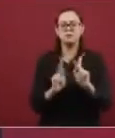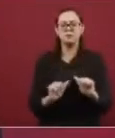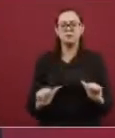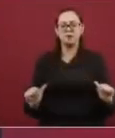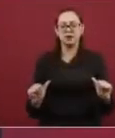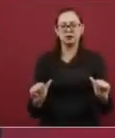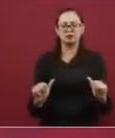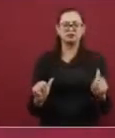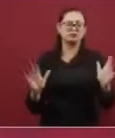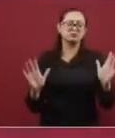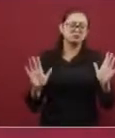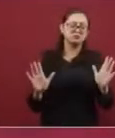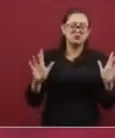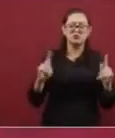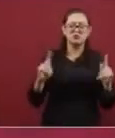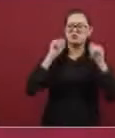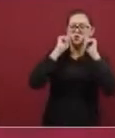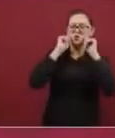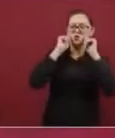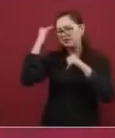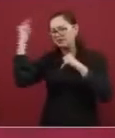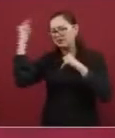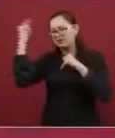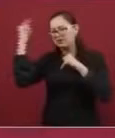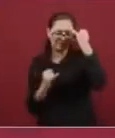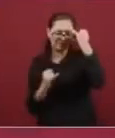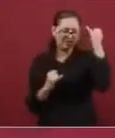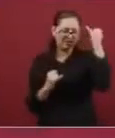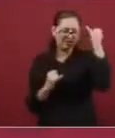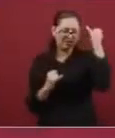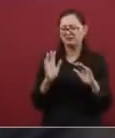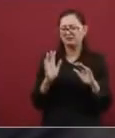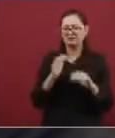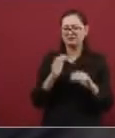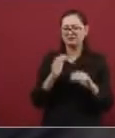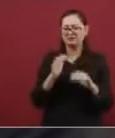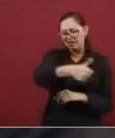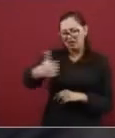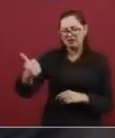But independently of this whole